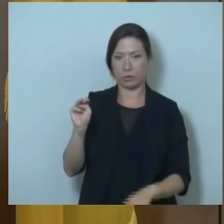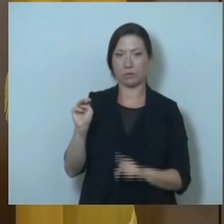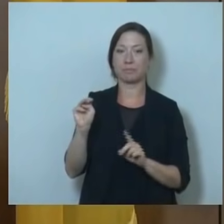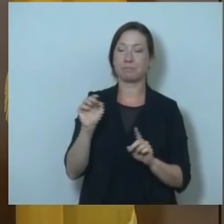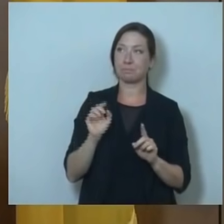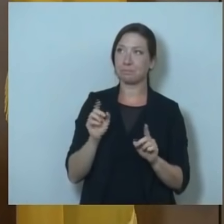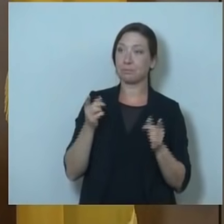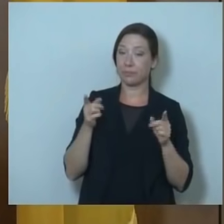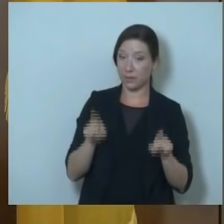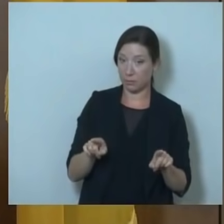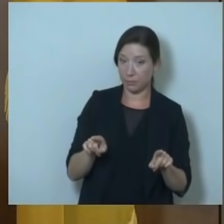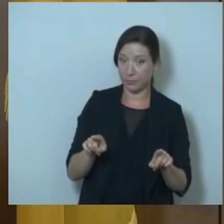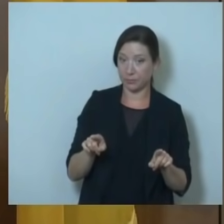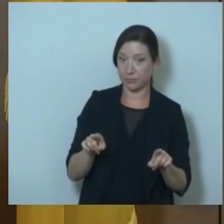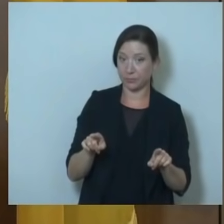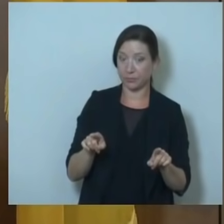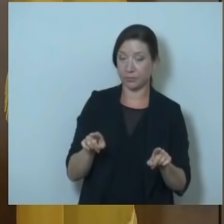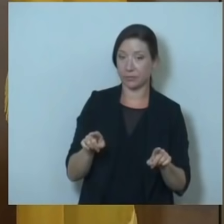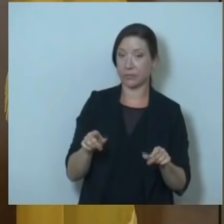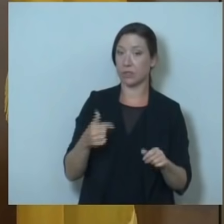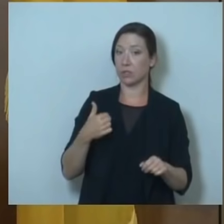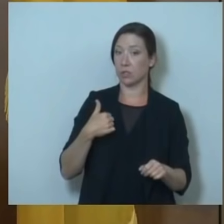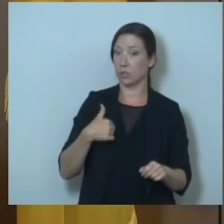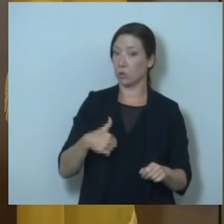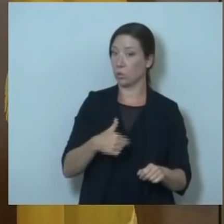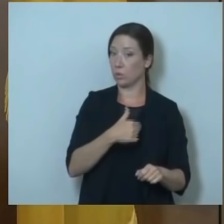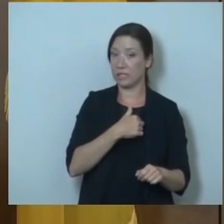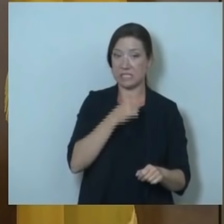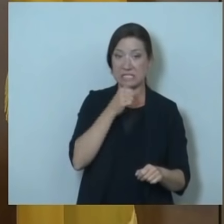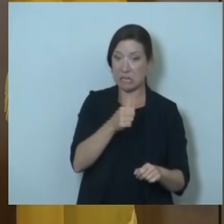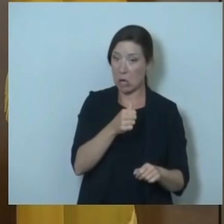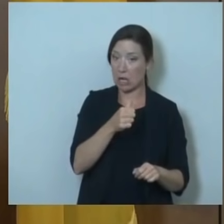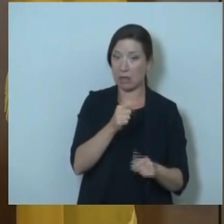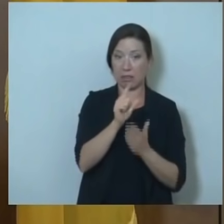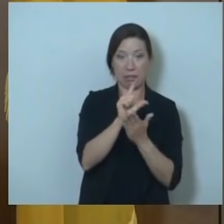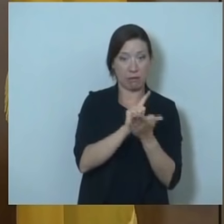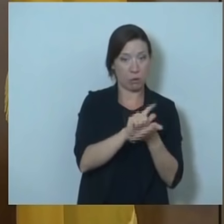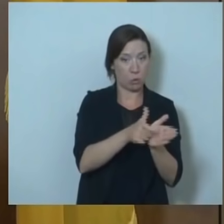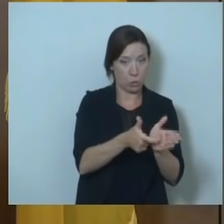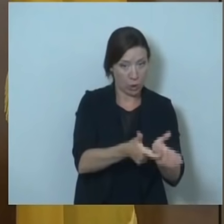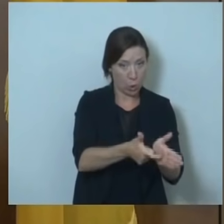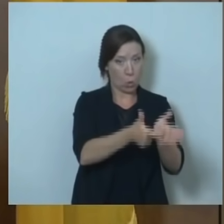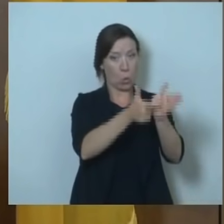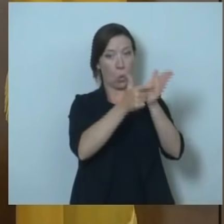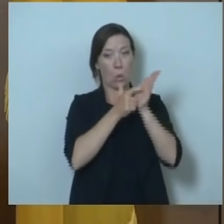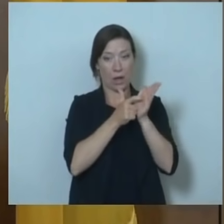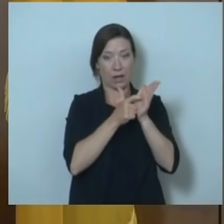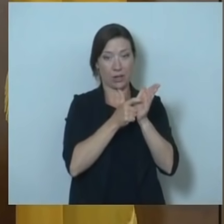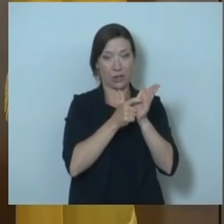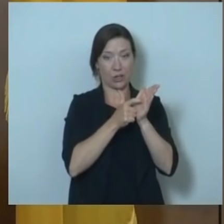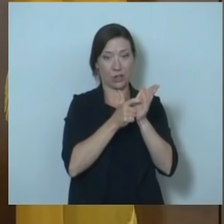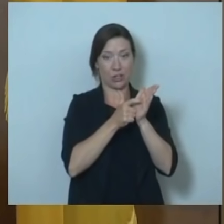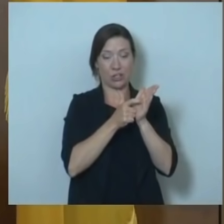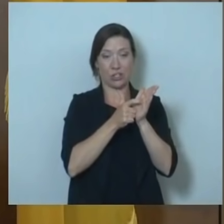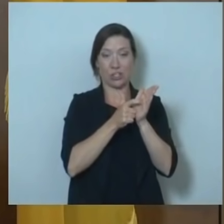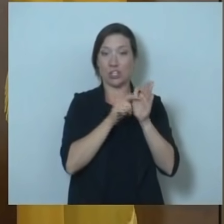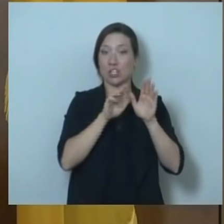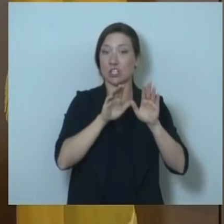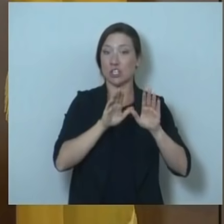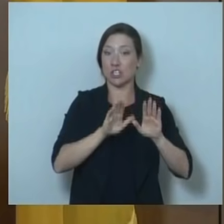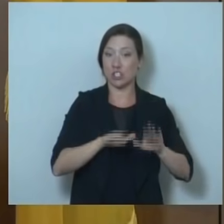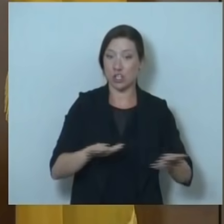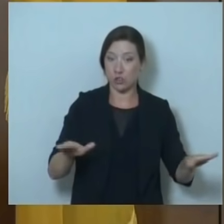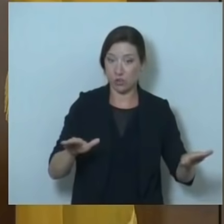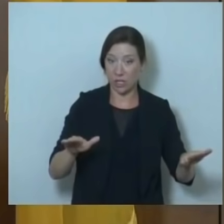we didn't require by law having children who had outgrown their infant